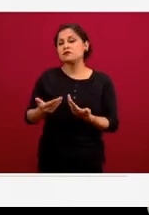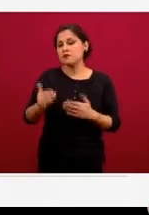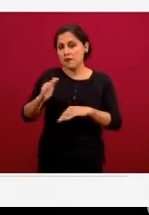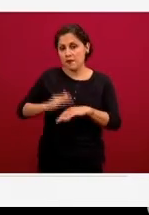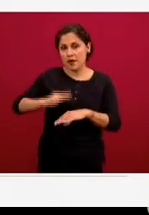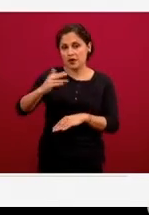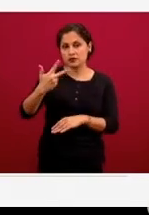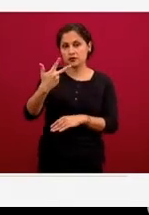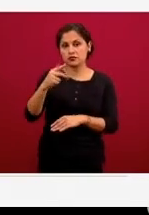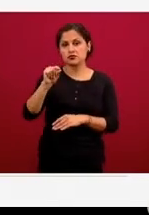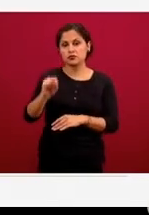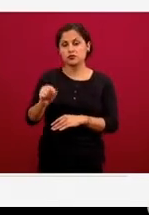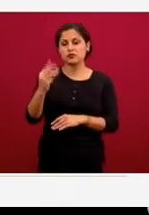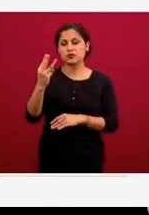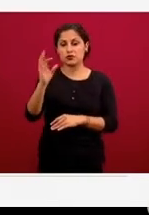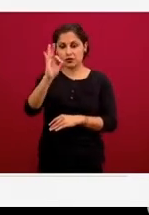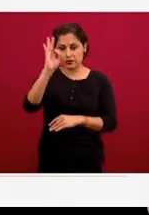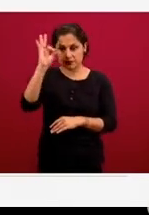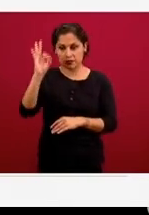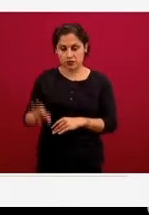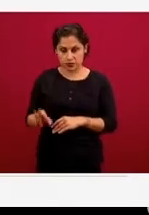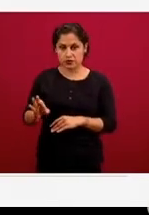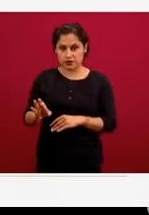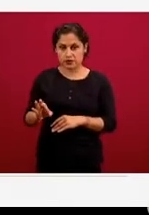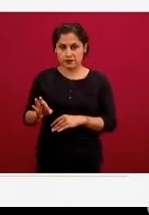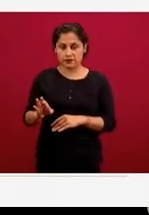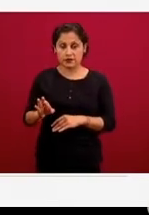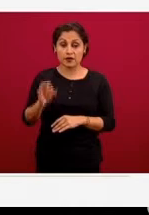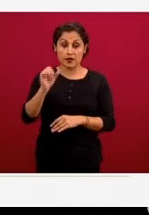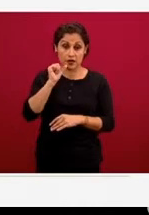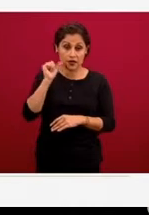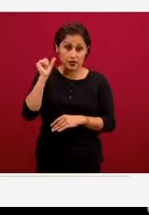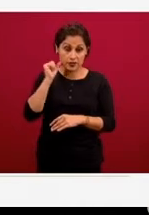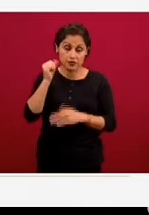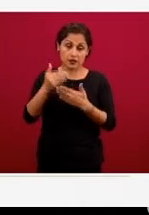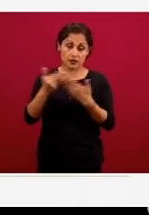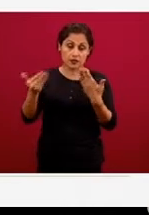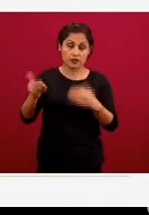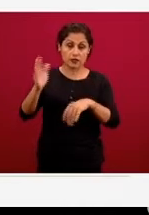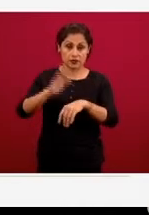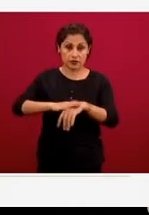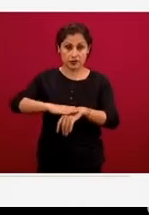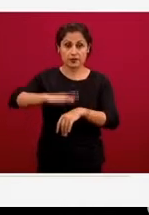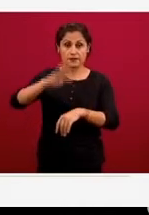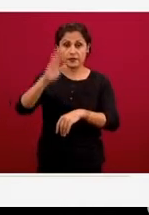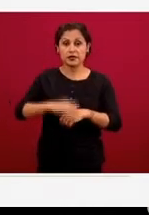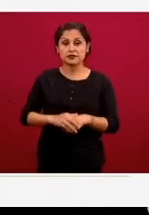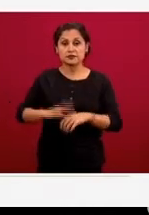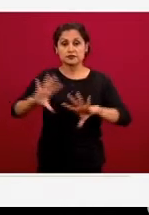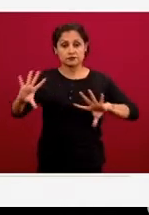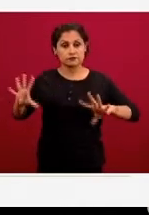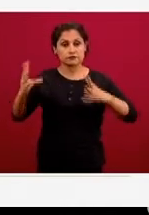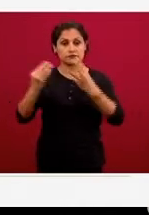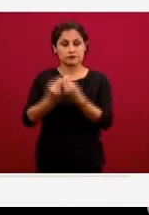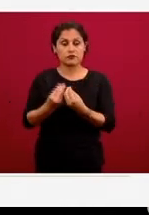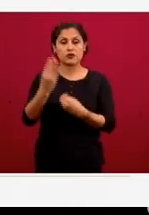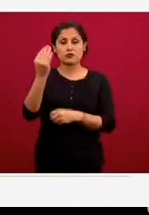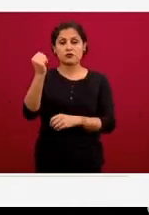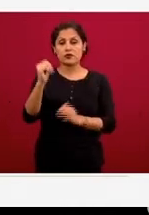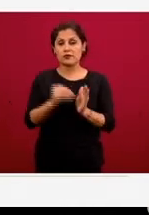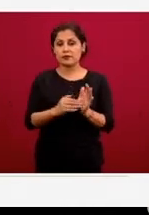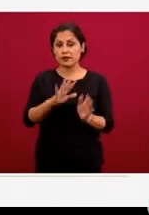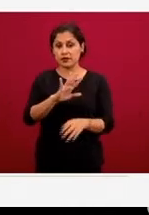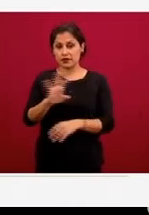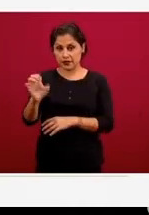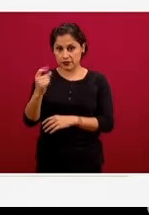And we can see how this behaves in terms of the information from yesterday. Today it's 9,501. If we look